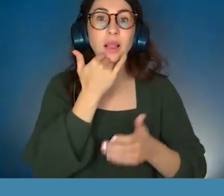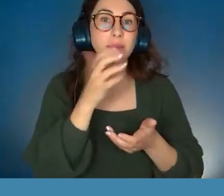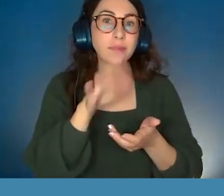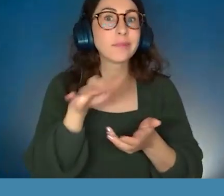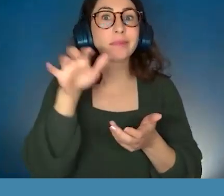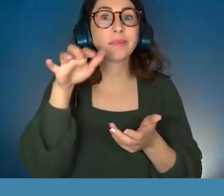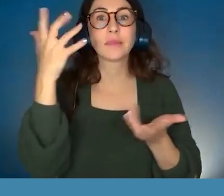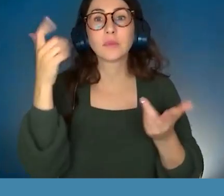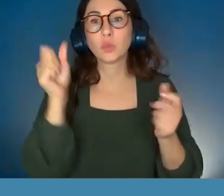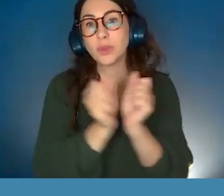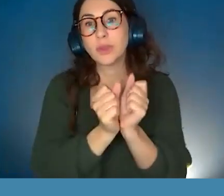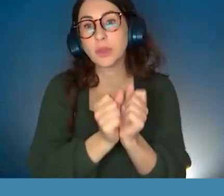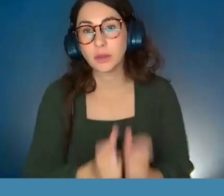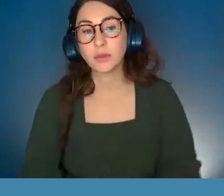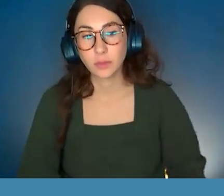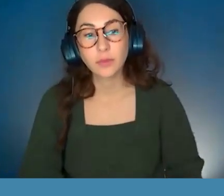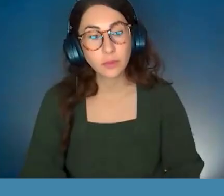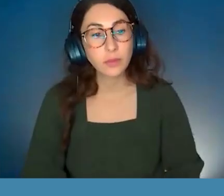arrest as a result.